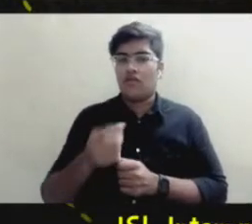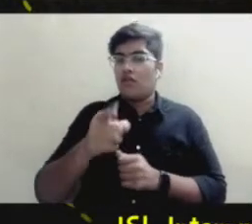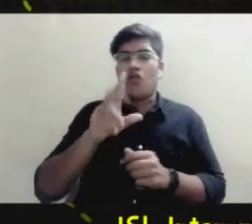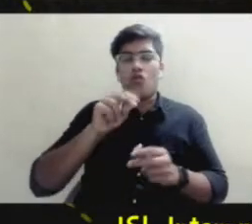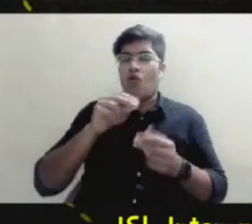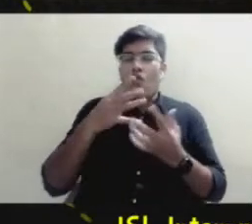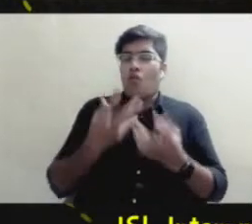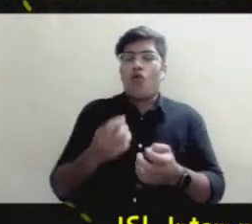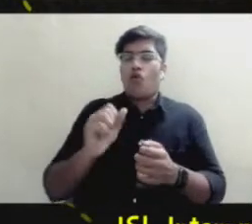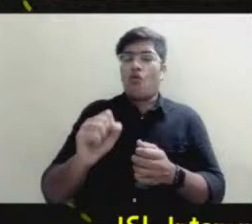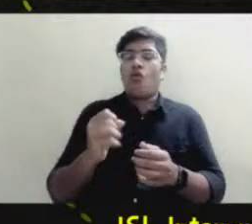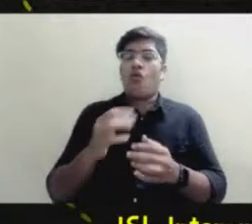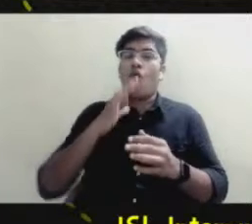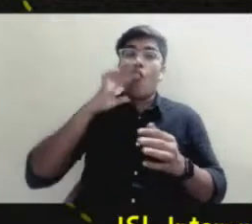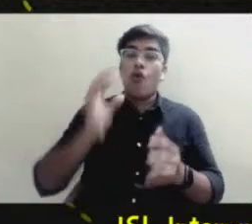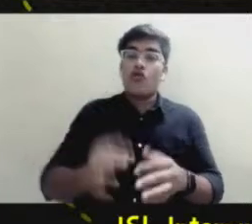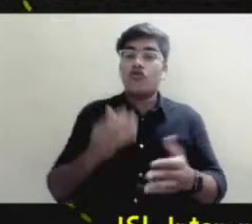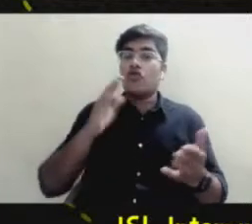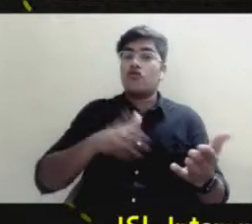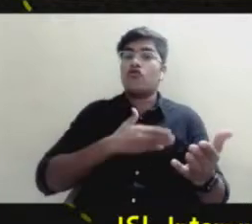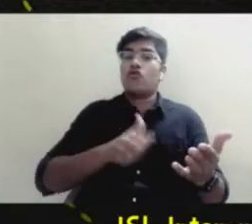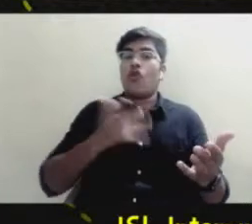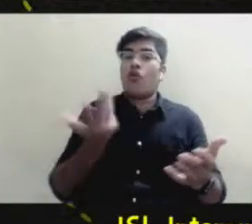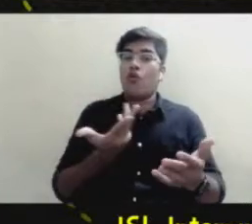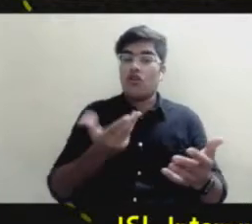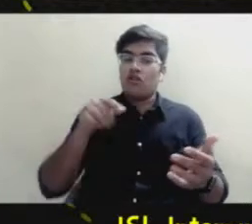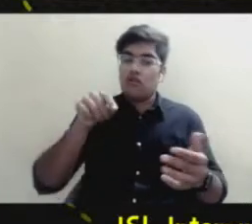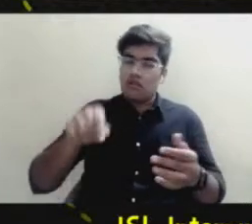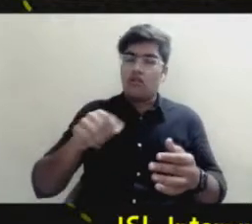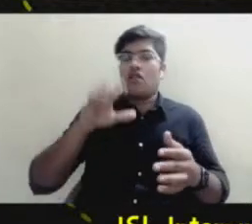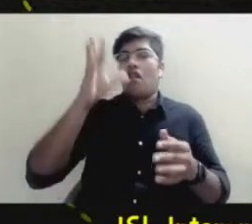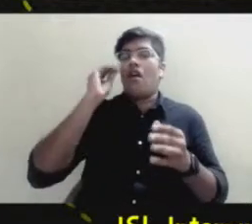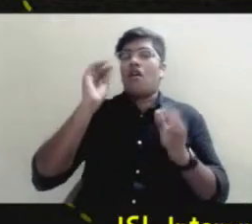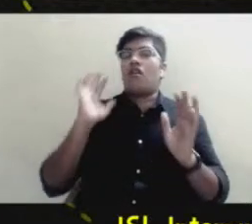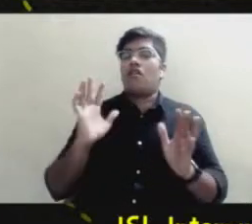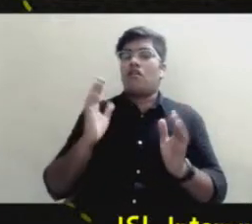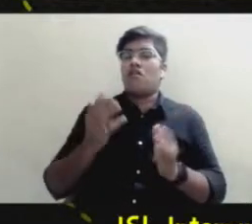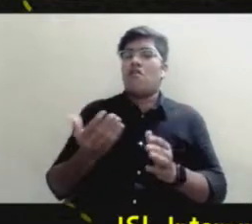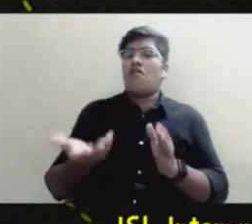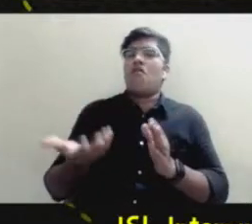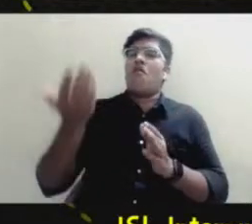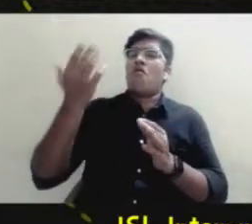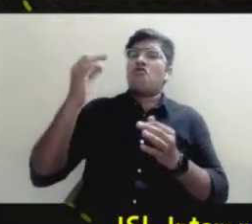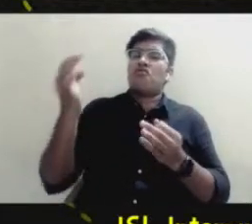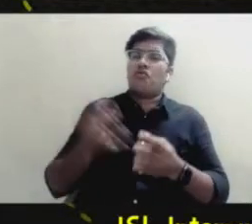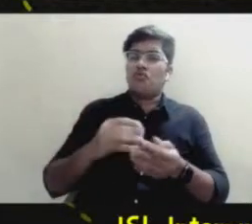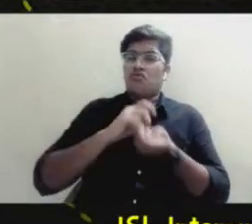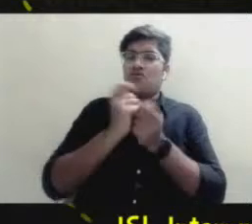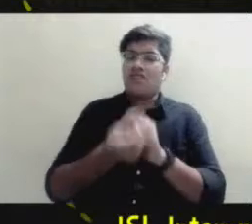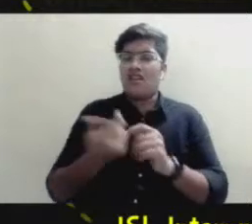the opportunity of learning all of this as it was. Then it's up to me to decide whether it's